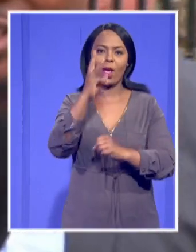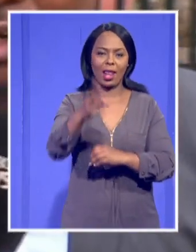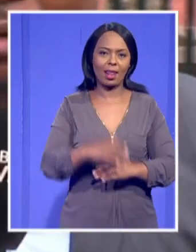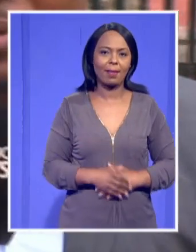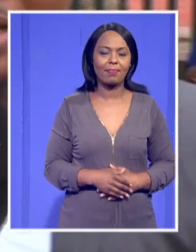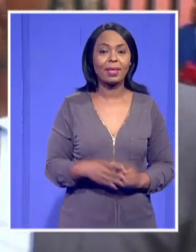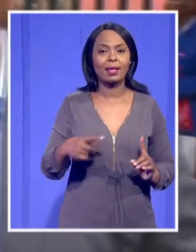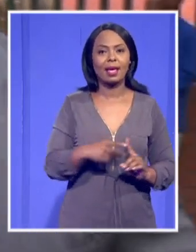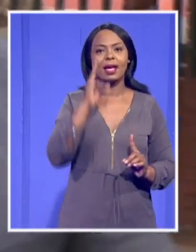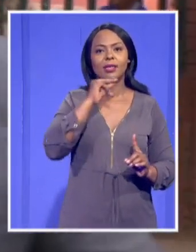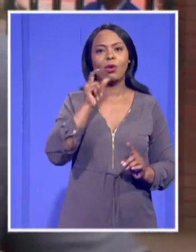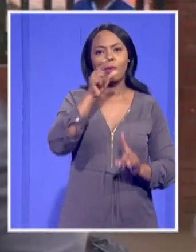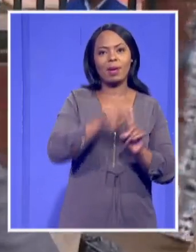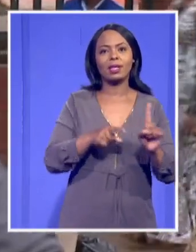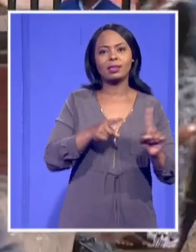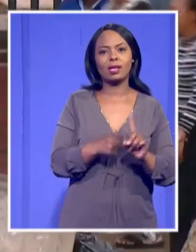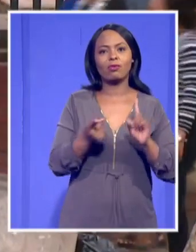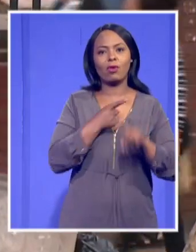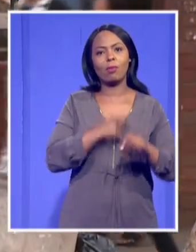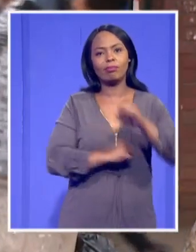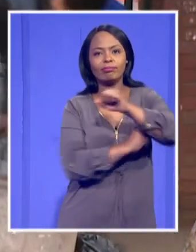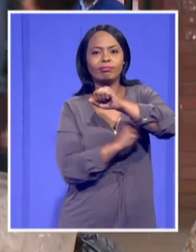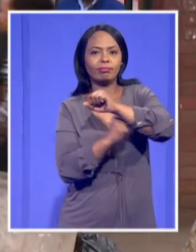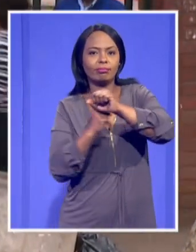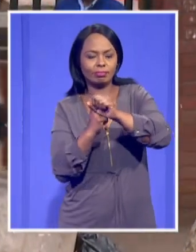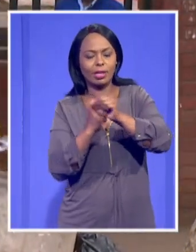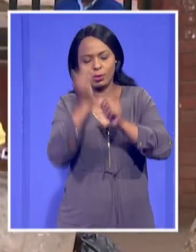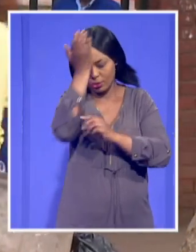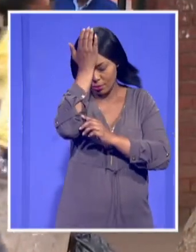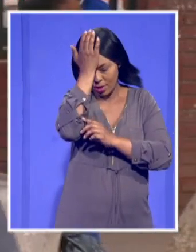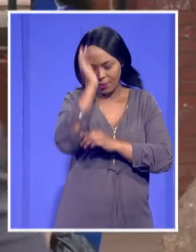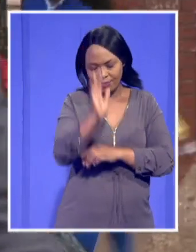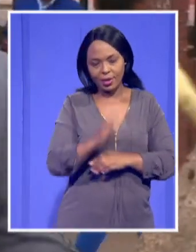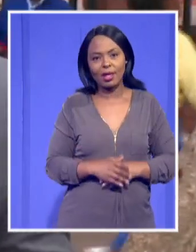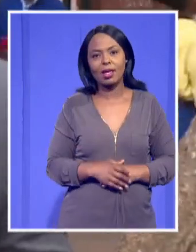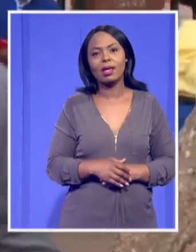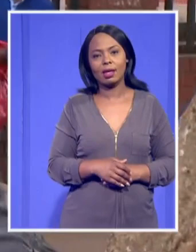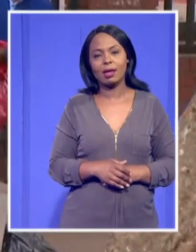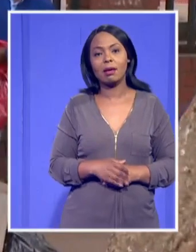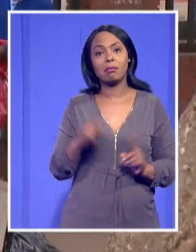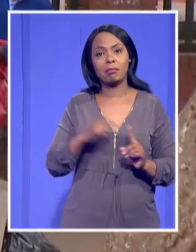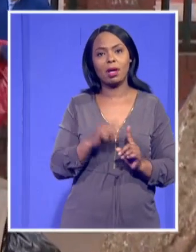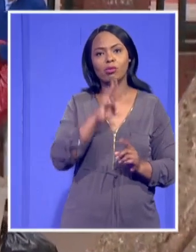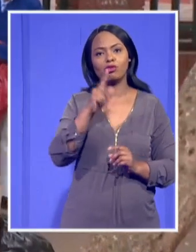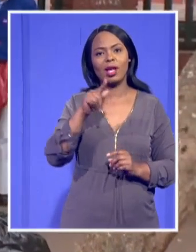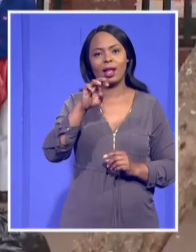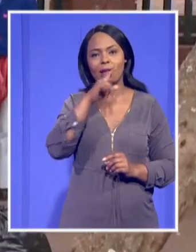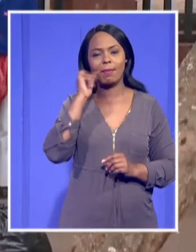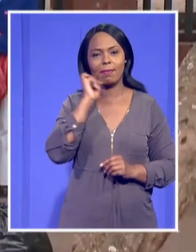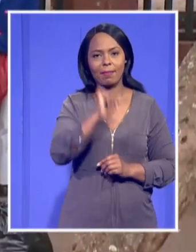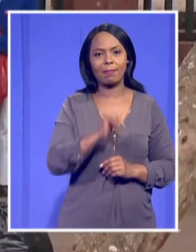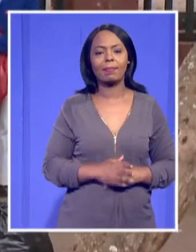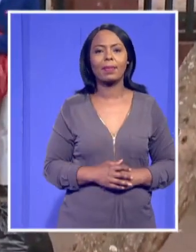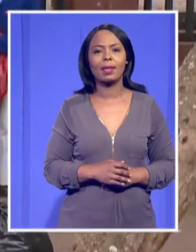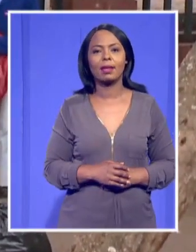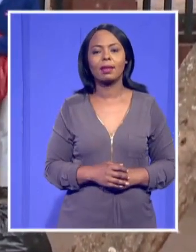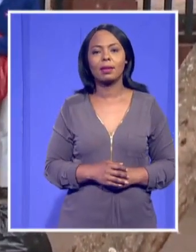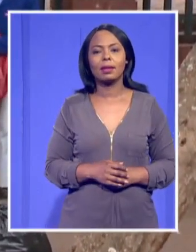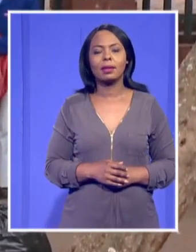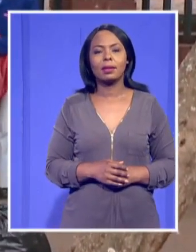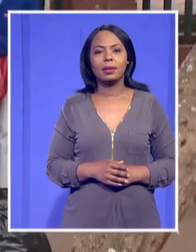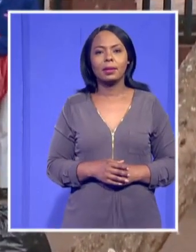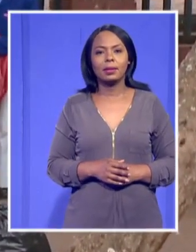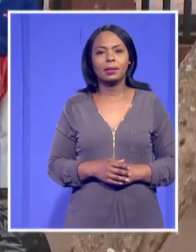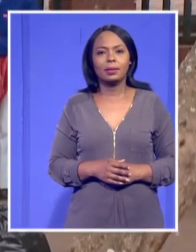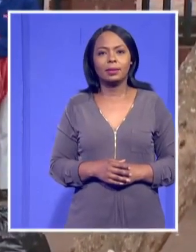the Jacob Gedleyihlekisa Zuma Foundation, Mr. Mzwanele Manyi, joining us briefly. Let us now link back to you in studio, Desiree, as we